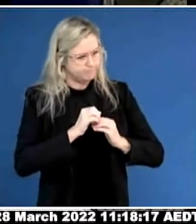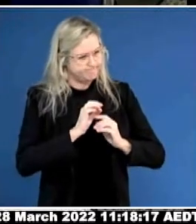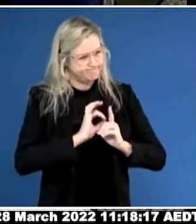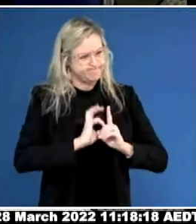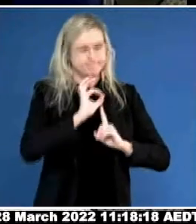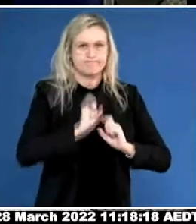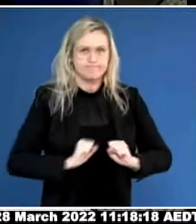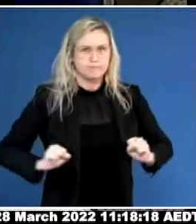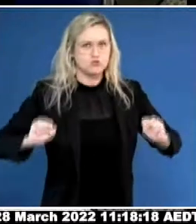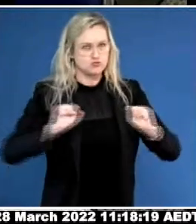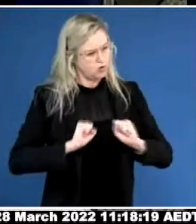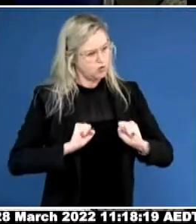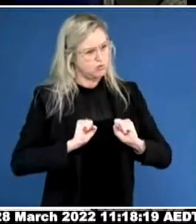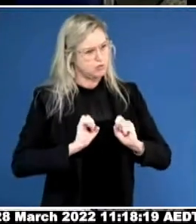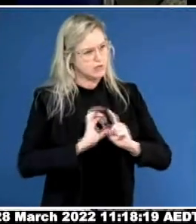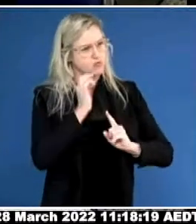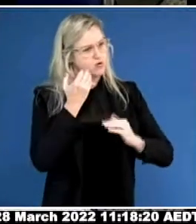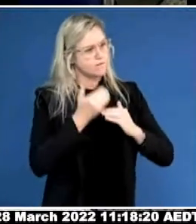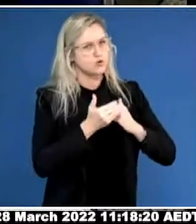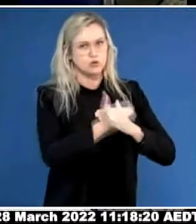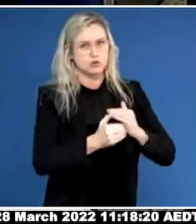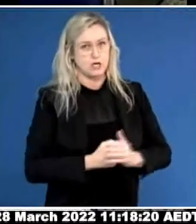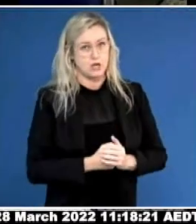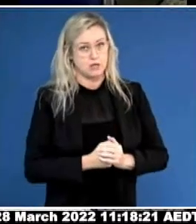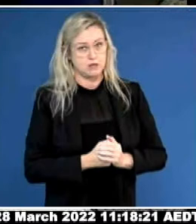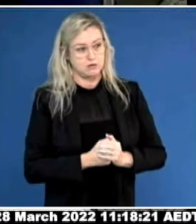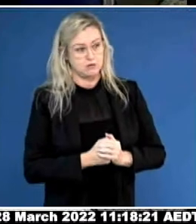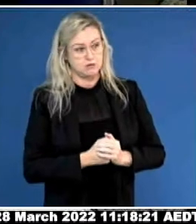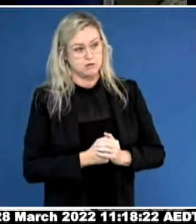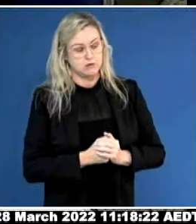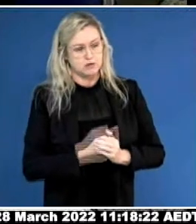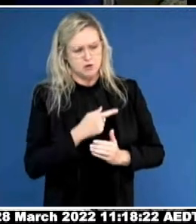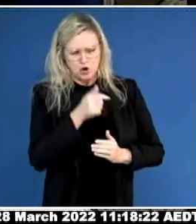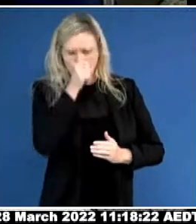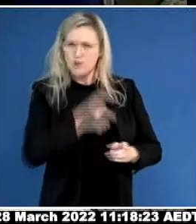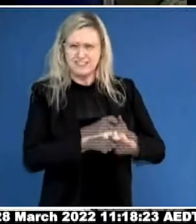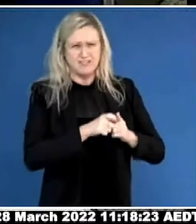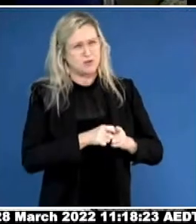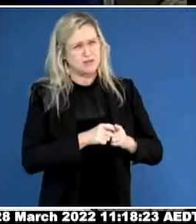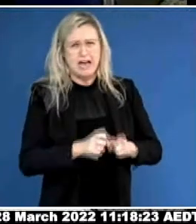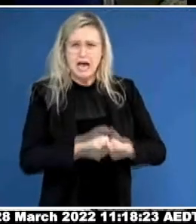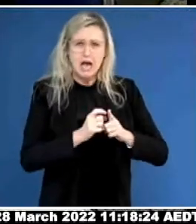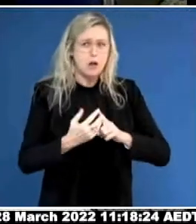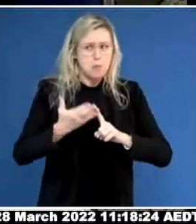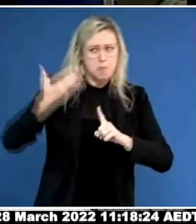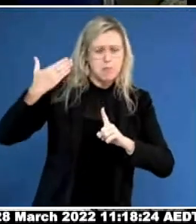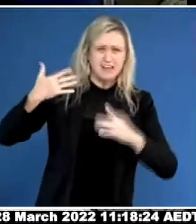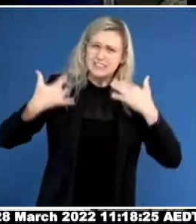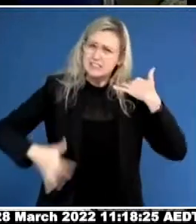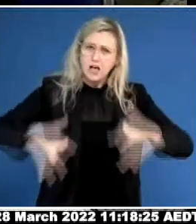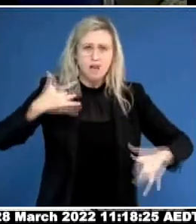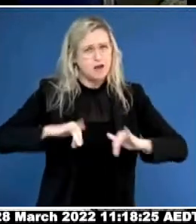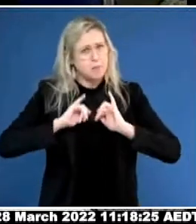Royal Commission today is it is hard to share these very personal experiences and you